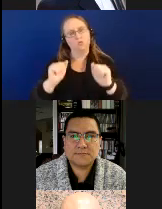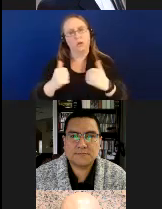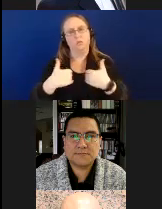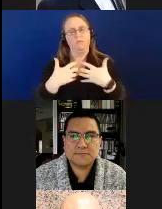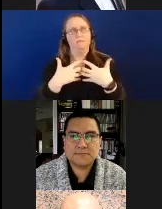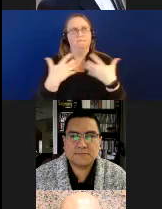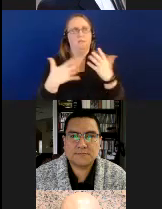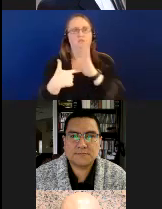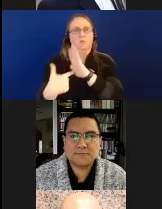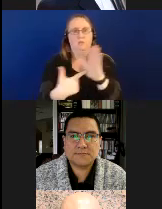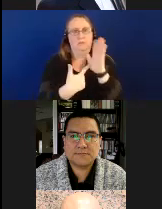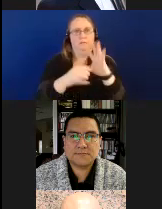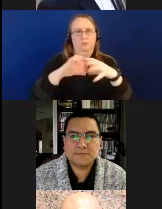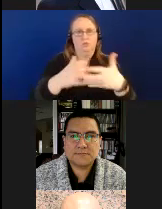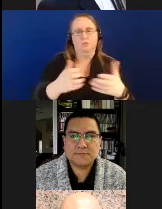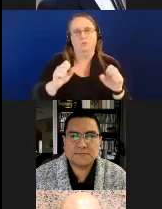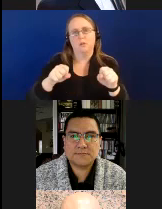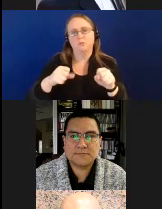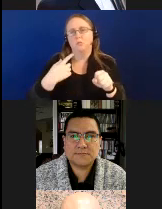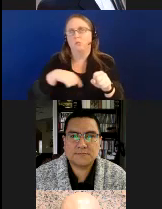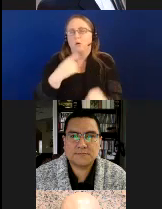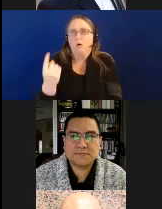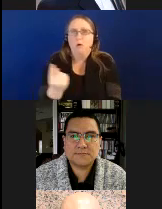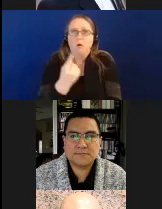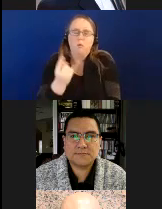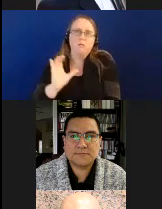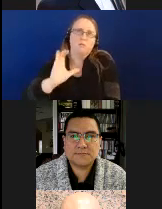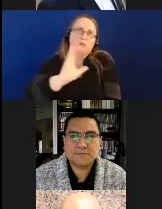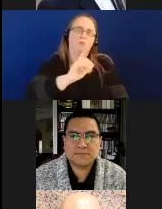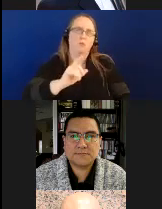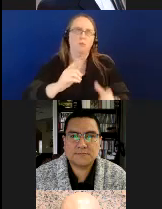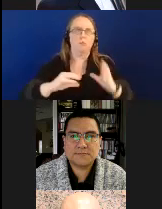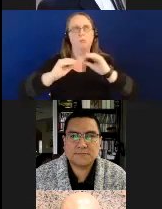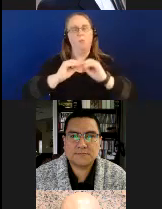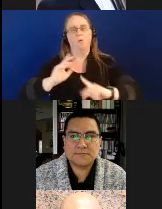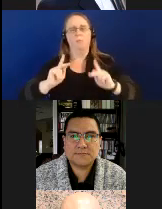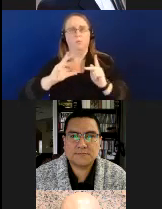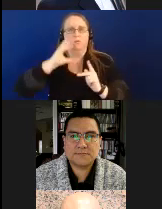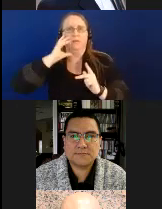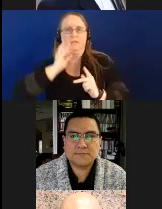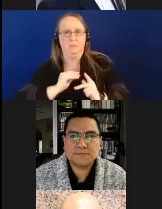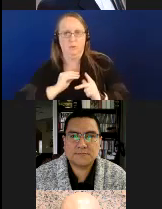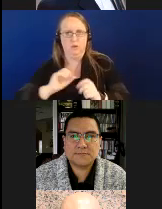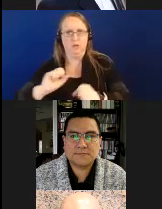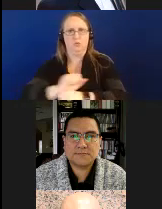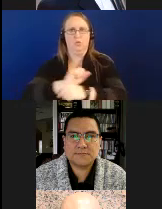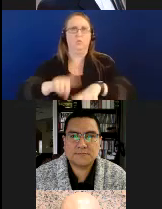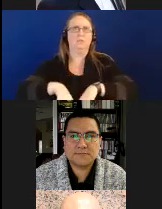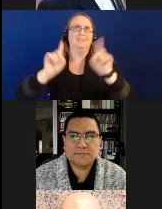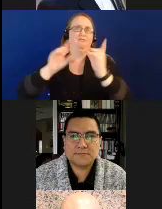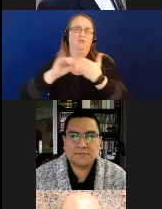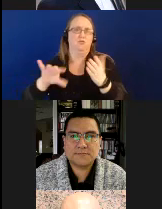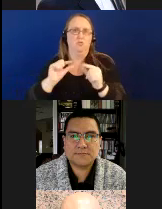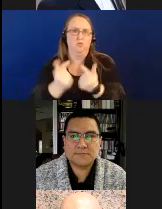as possible. And we are always looking for particularly more folks who have experience working with different student groups. And so